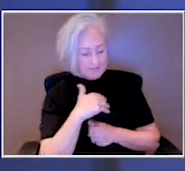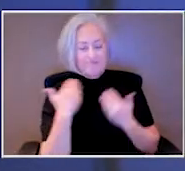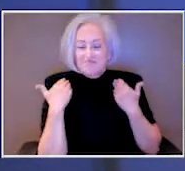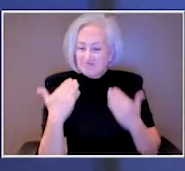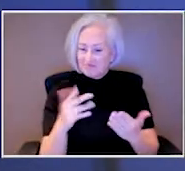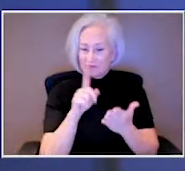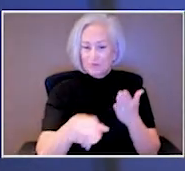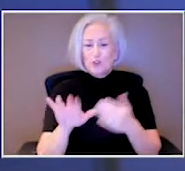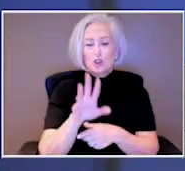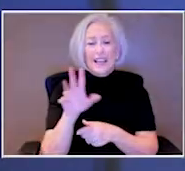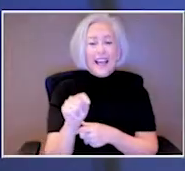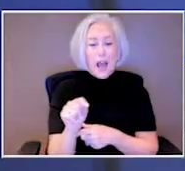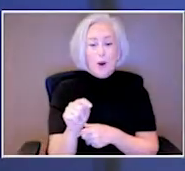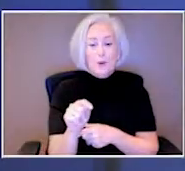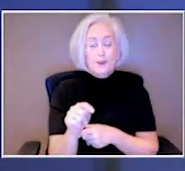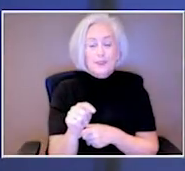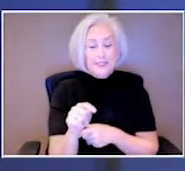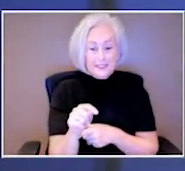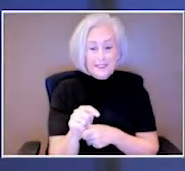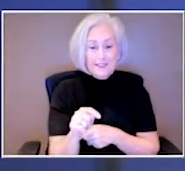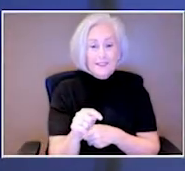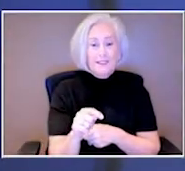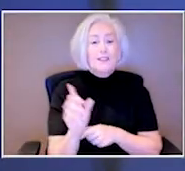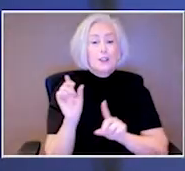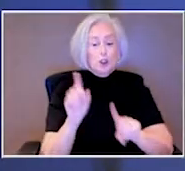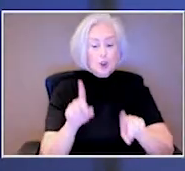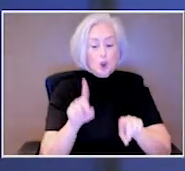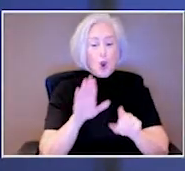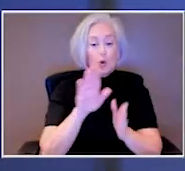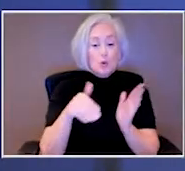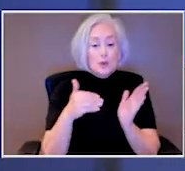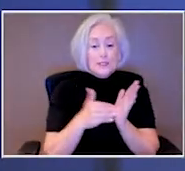then to go to a center that has